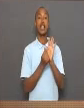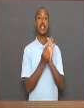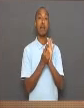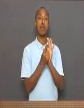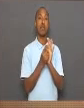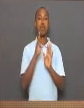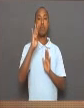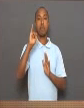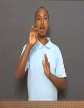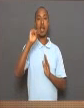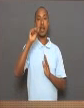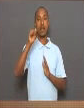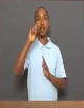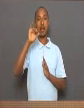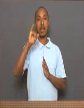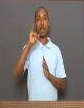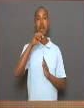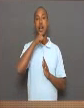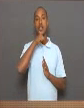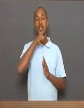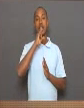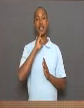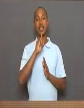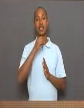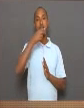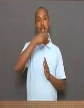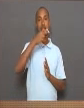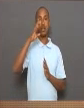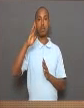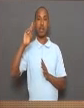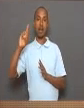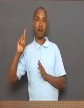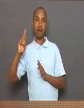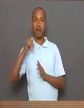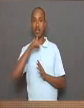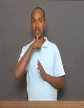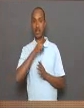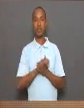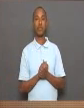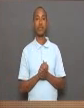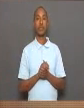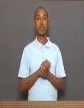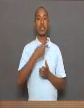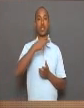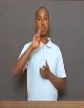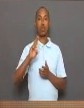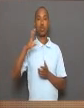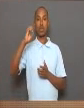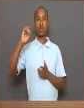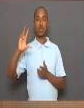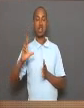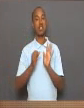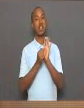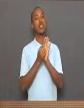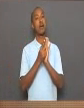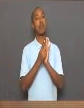example of a binary acid is hydrobromic acid. Carbonic acid is an